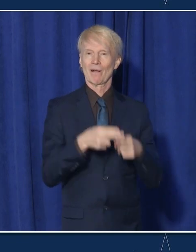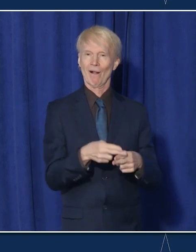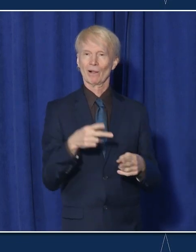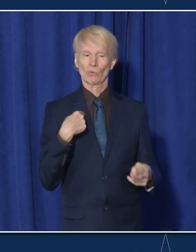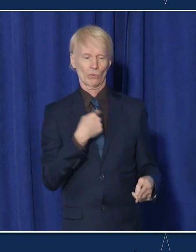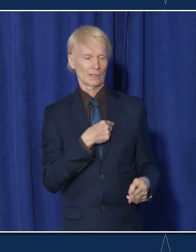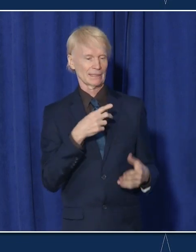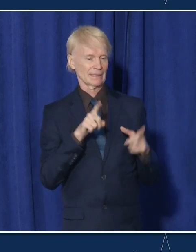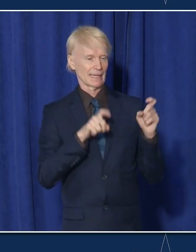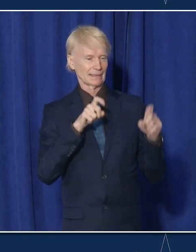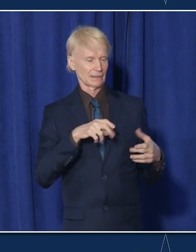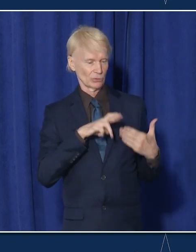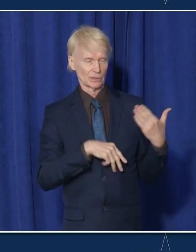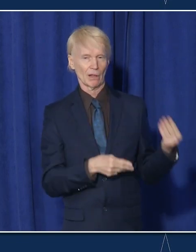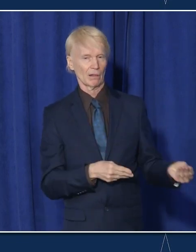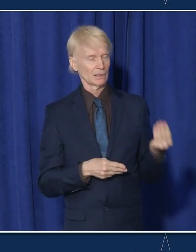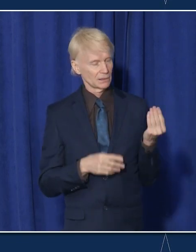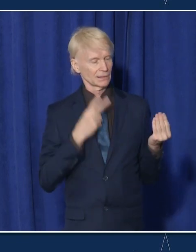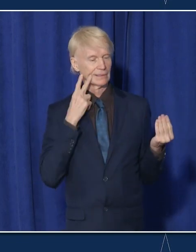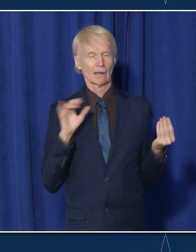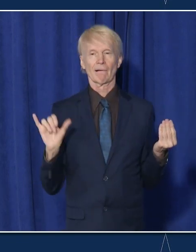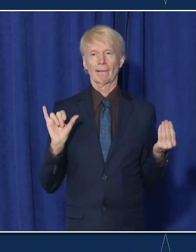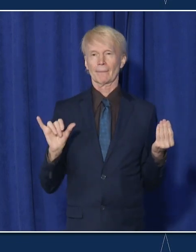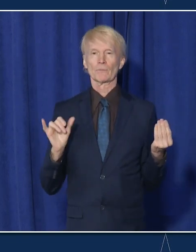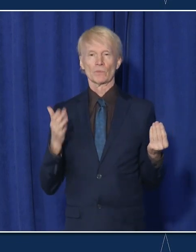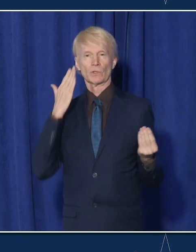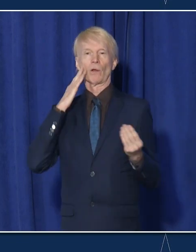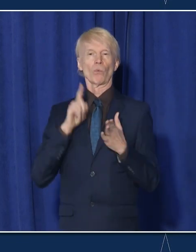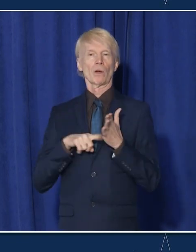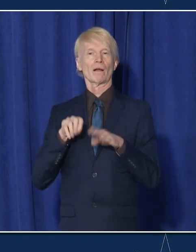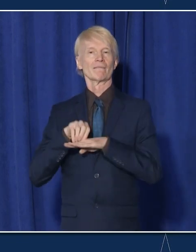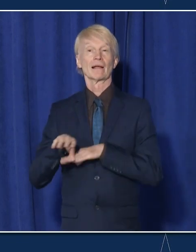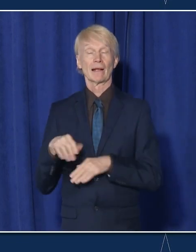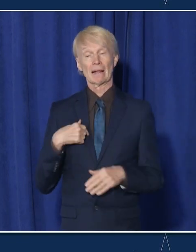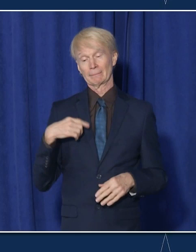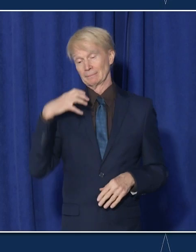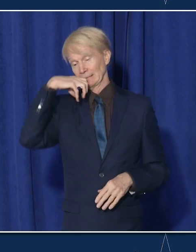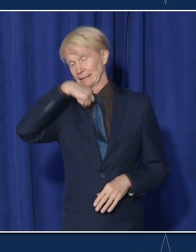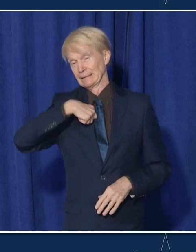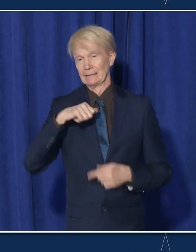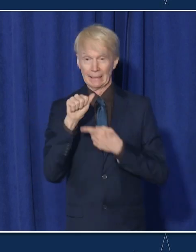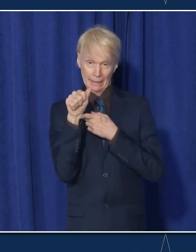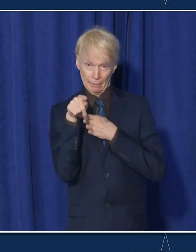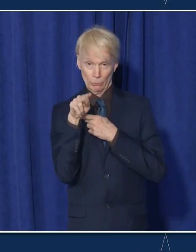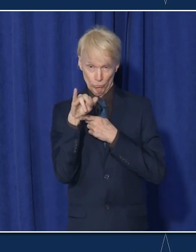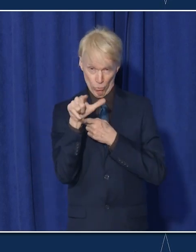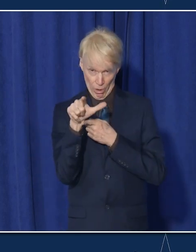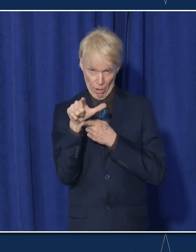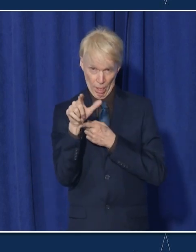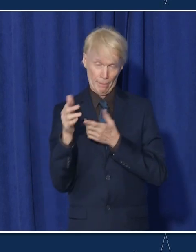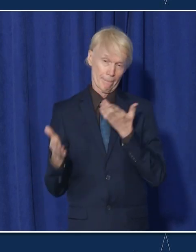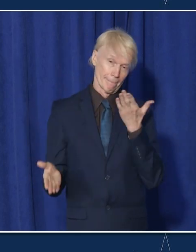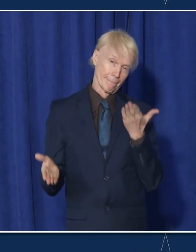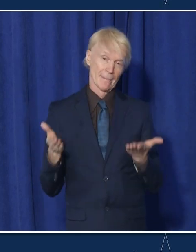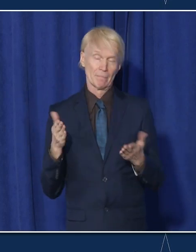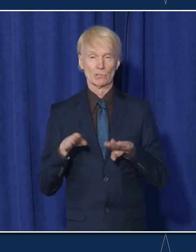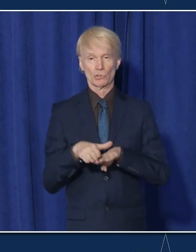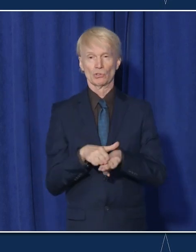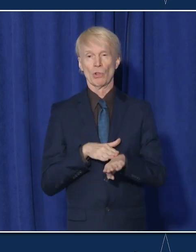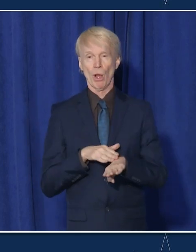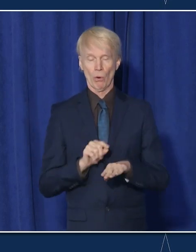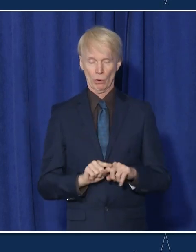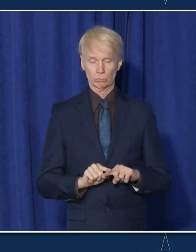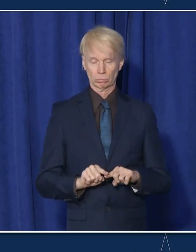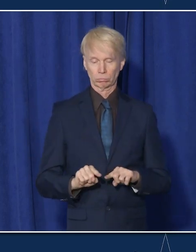its full impact. So if I had to guess, April is going to be a month for the most part of continued slow